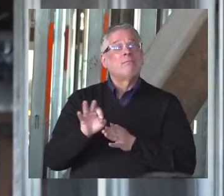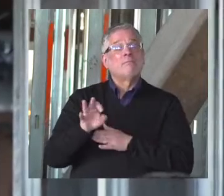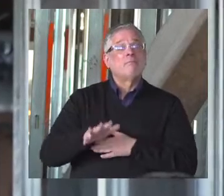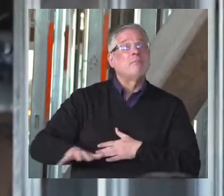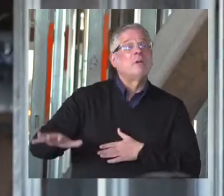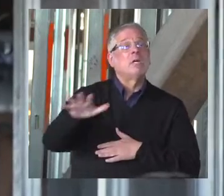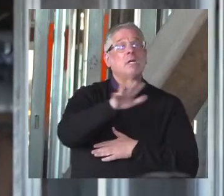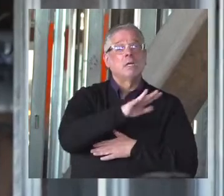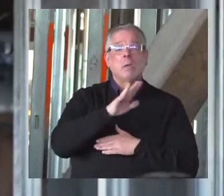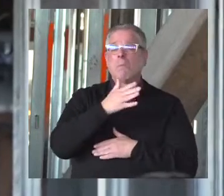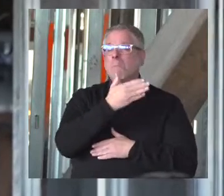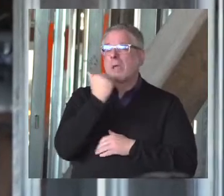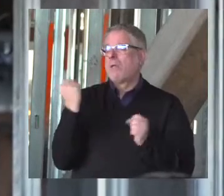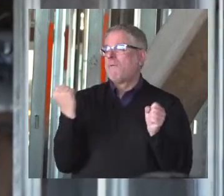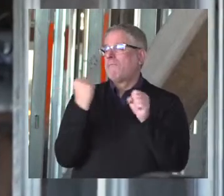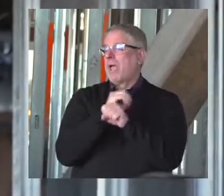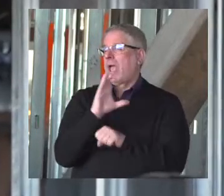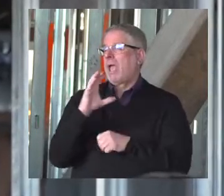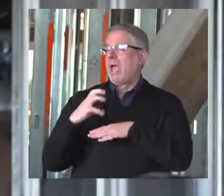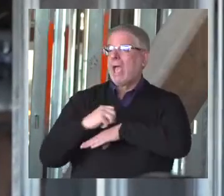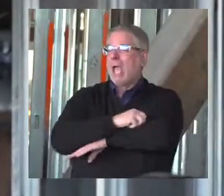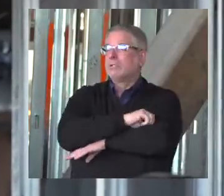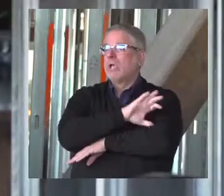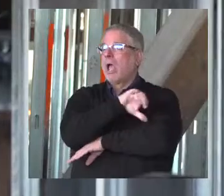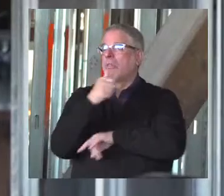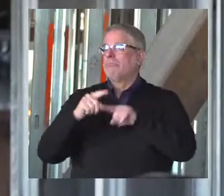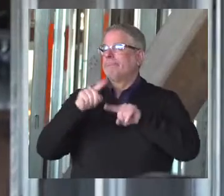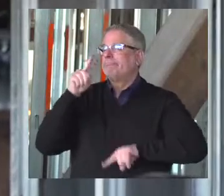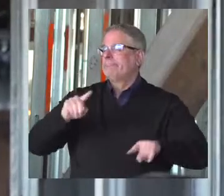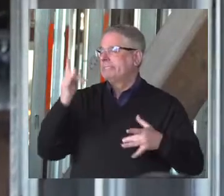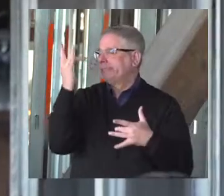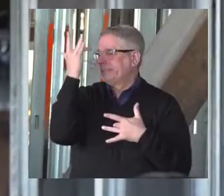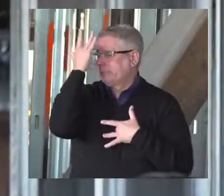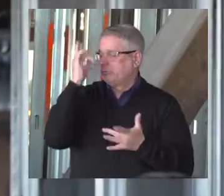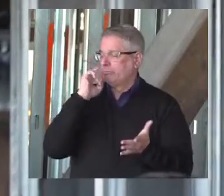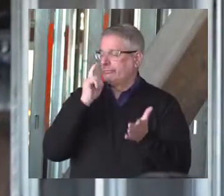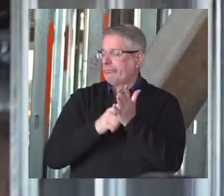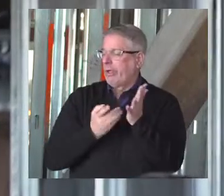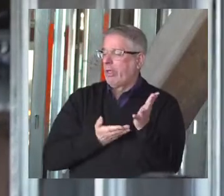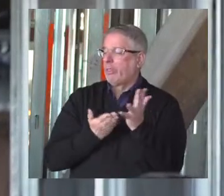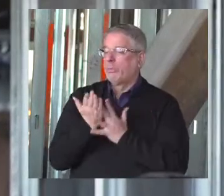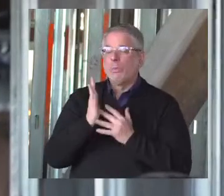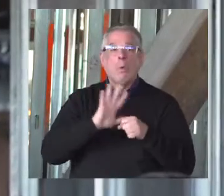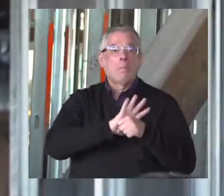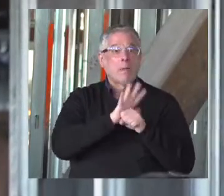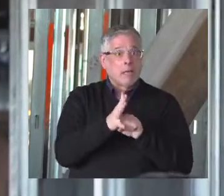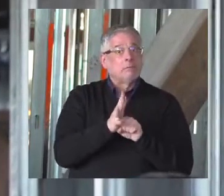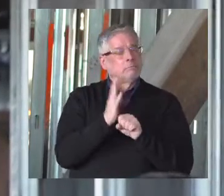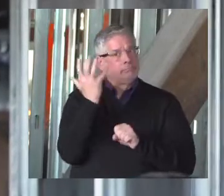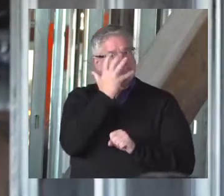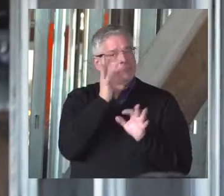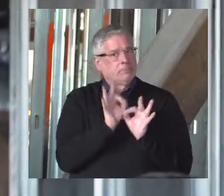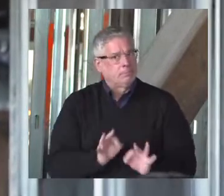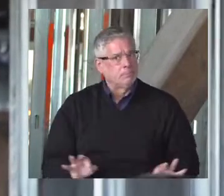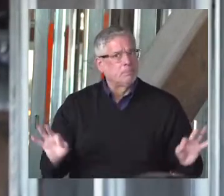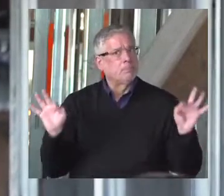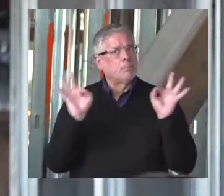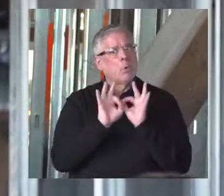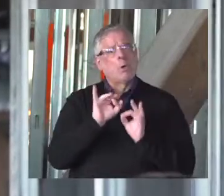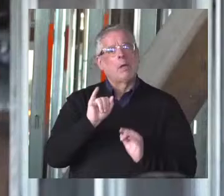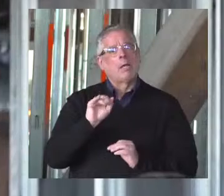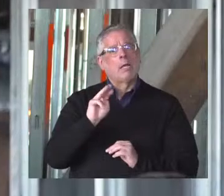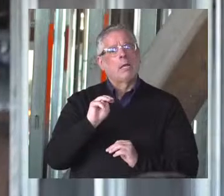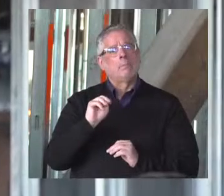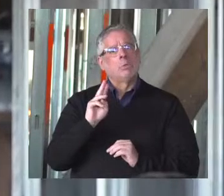and helping us better fight cancer and other range of diseases. We've all recognized going through a pandemic how important immunology